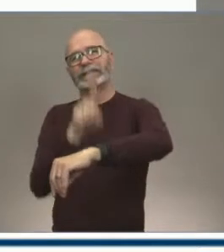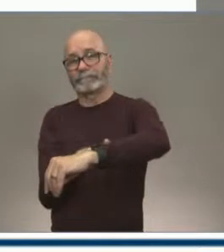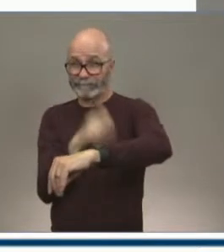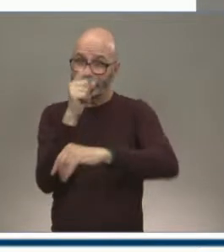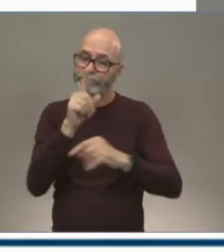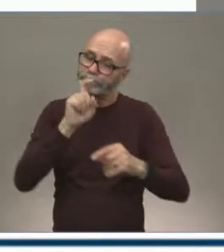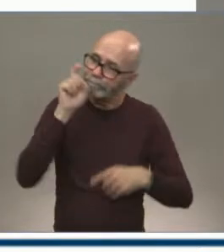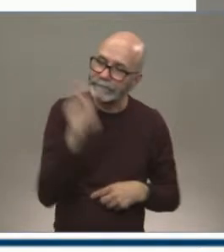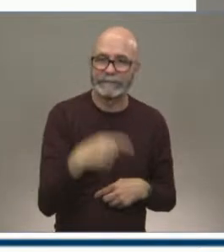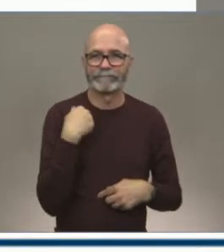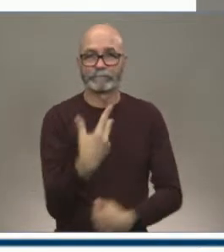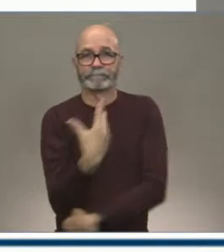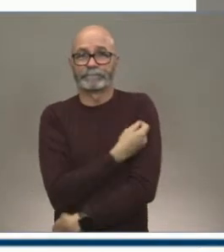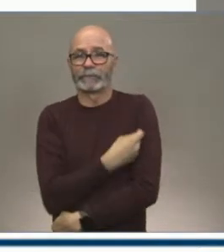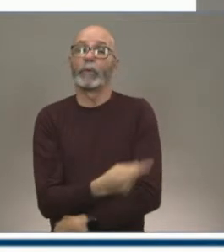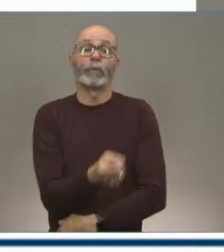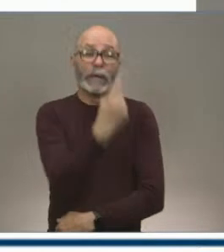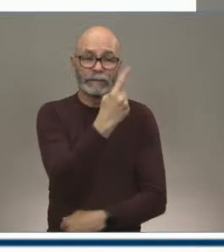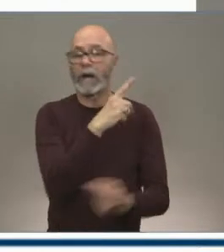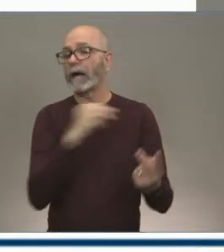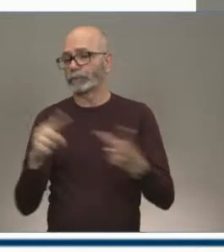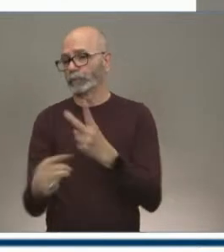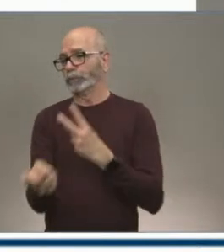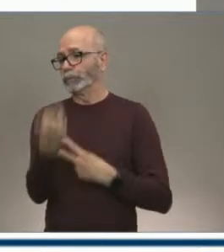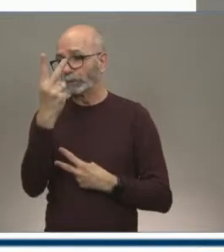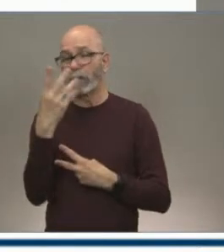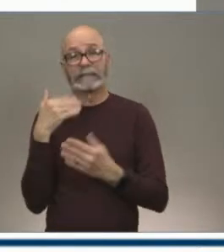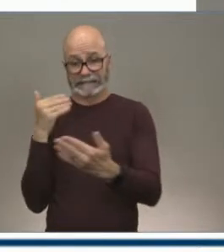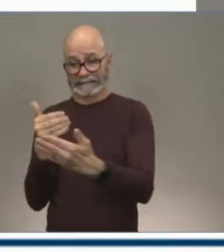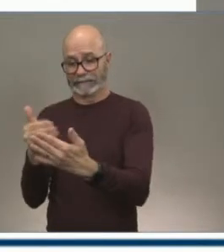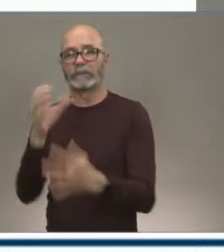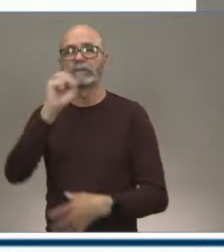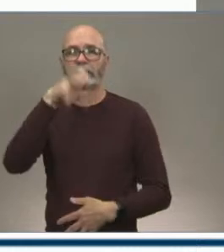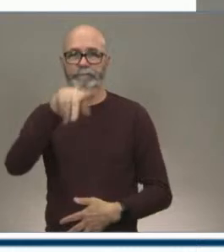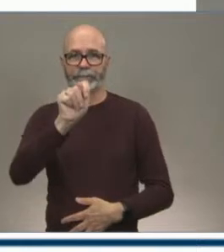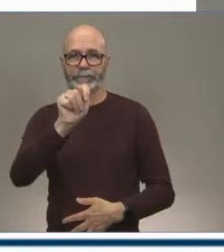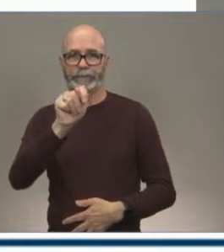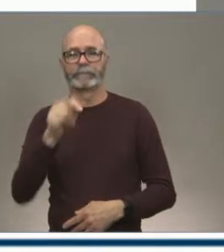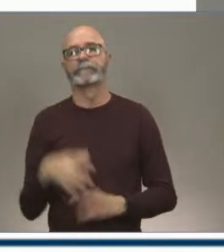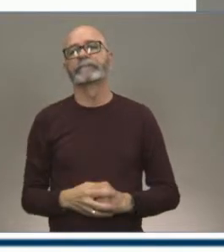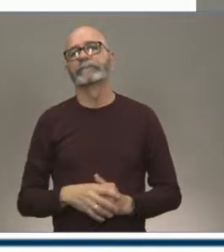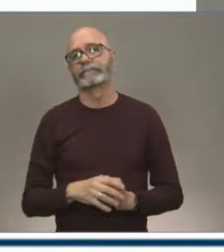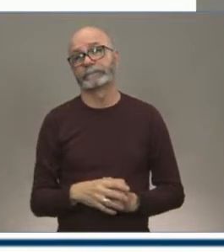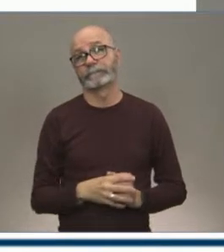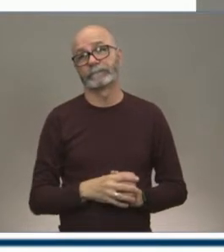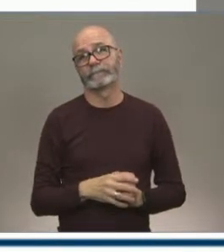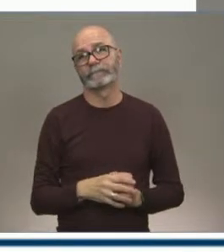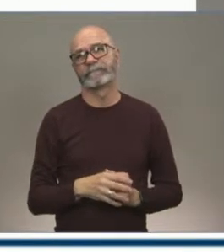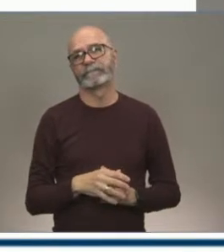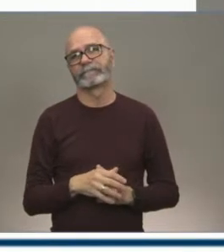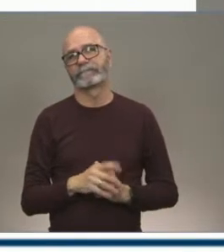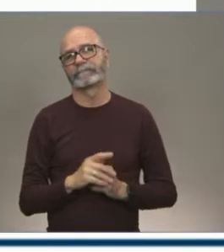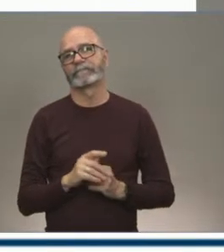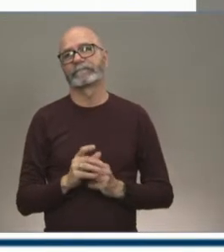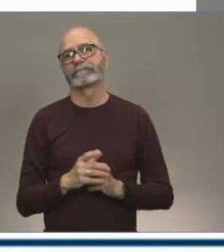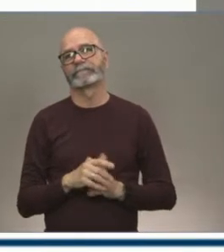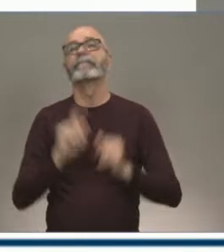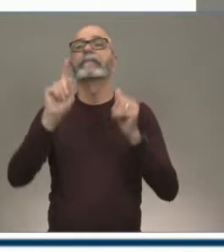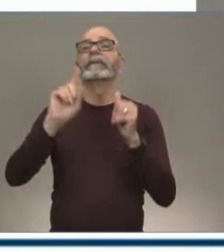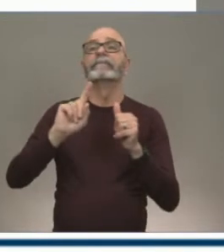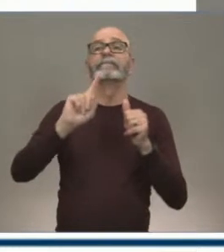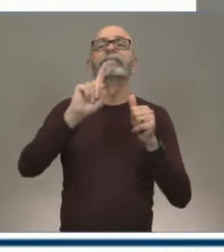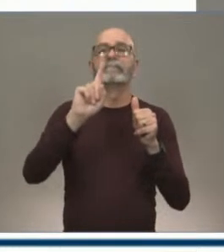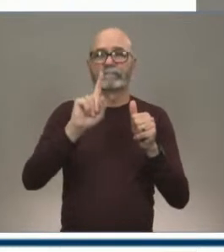September. On Monday, we will reach an important milestone as we start our first prototype clinic at the